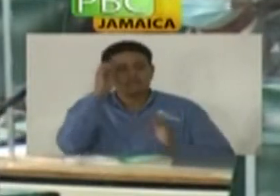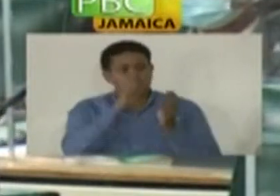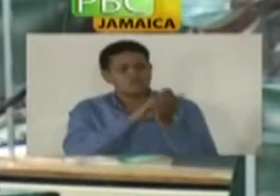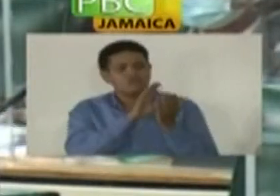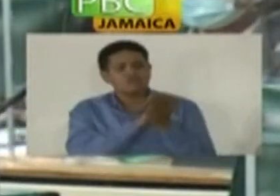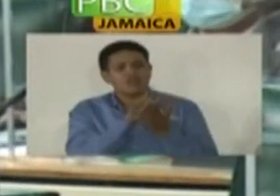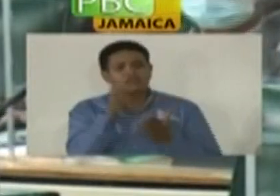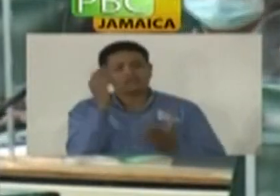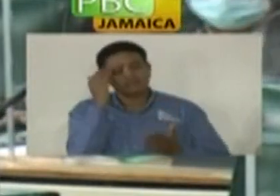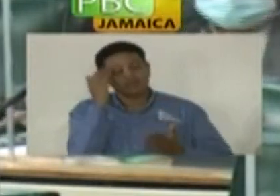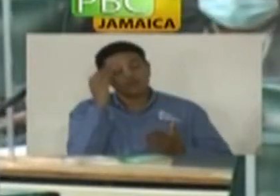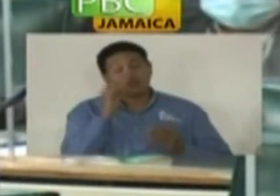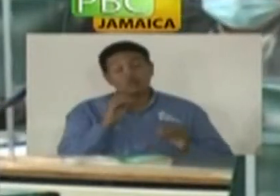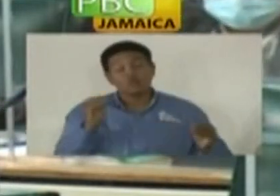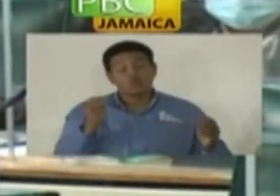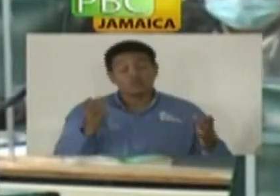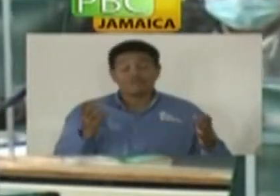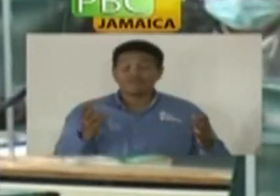there is no